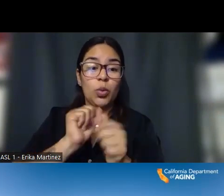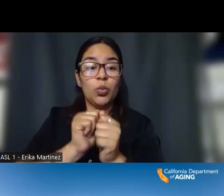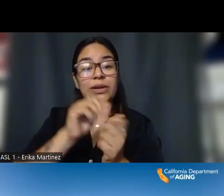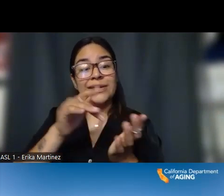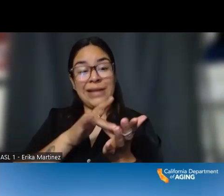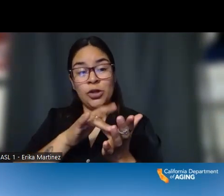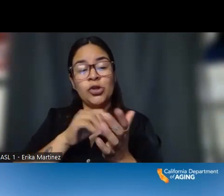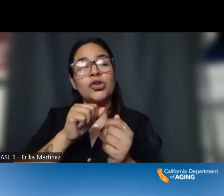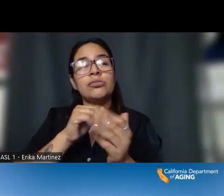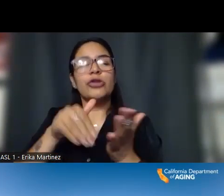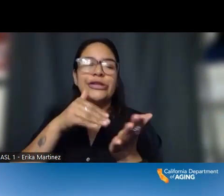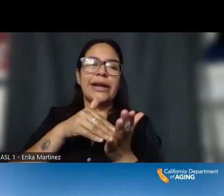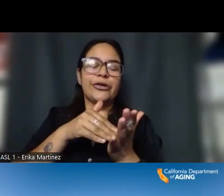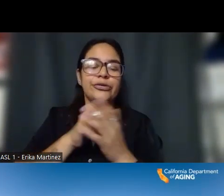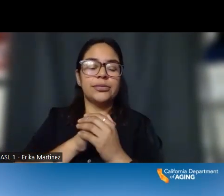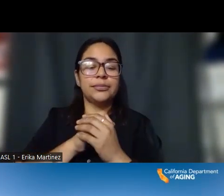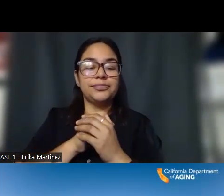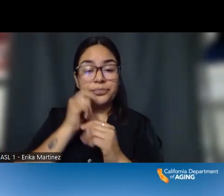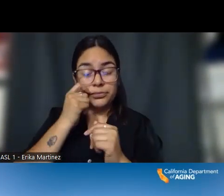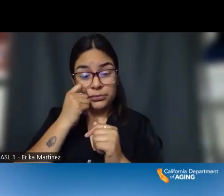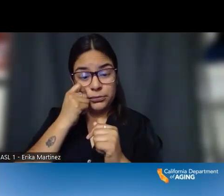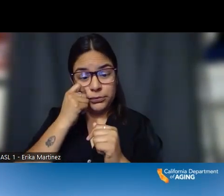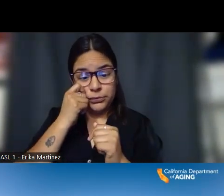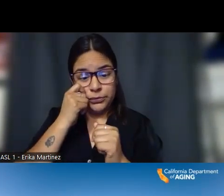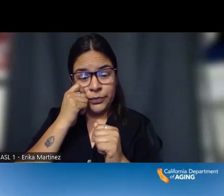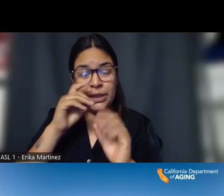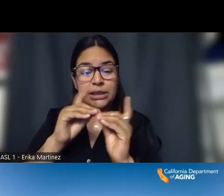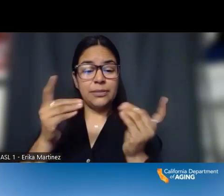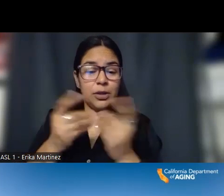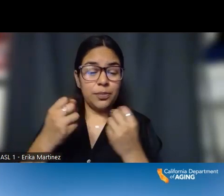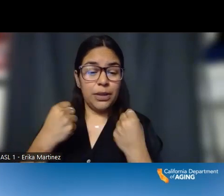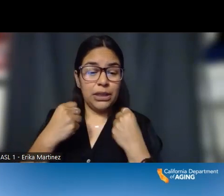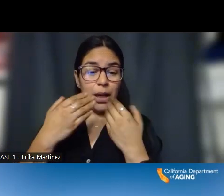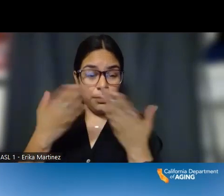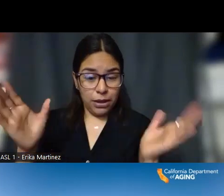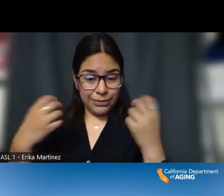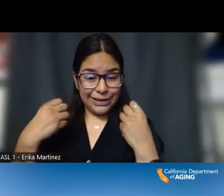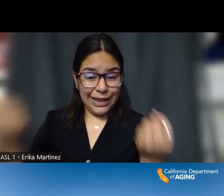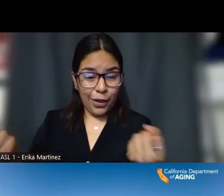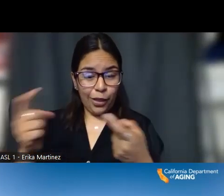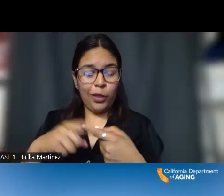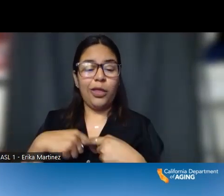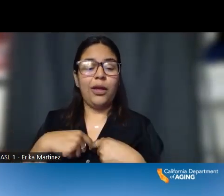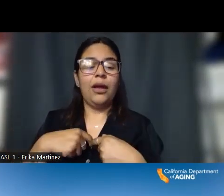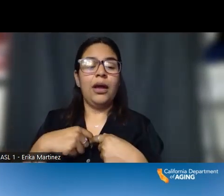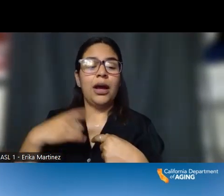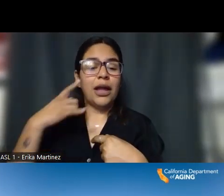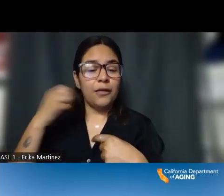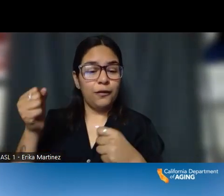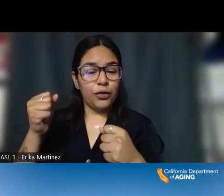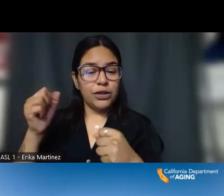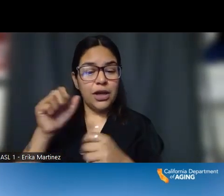Health. And then we've worked with the California Association of Healthcare Facilities, California Advocates for Nursing Home, to try